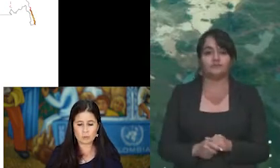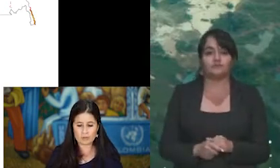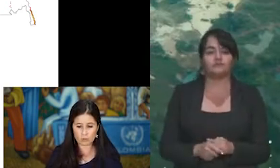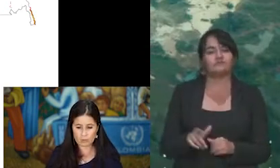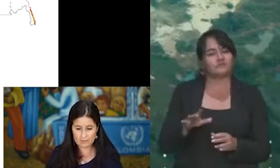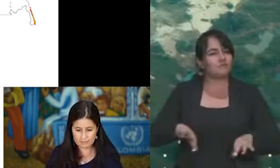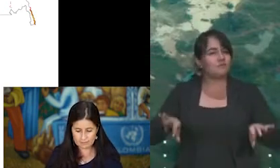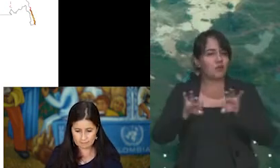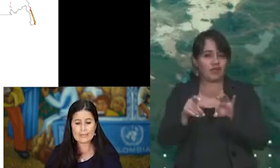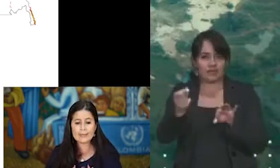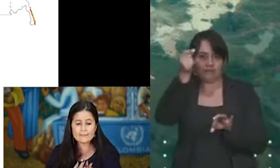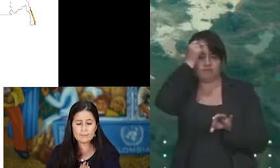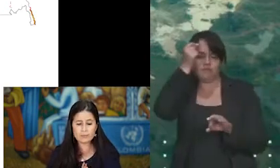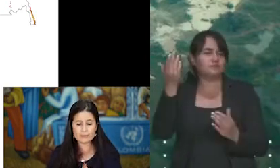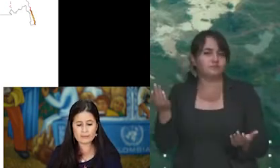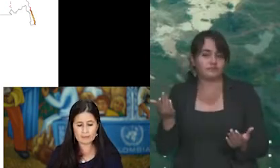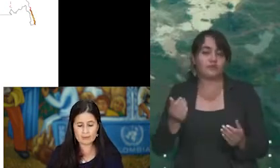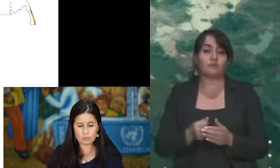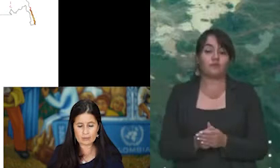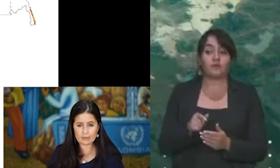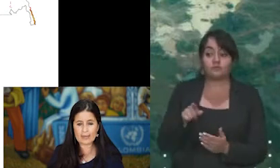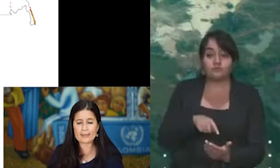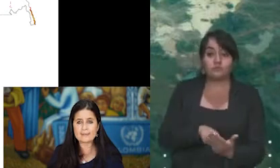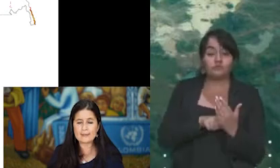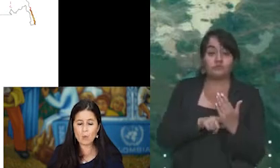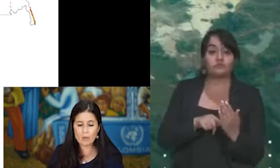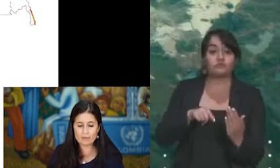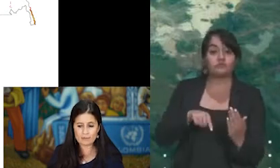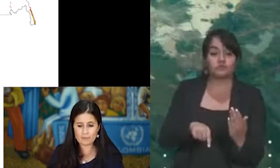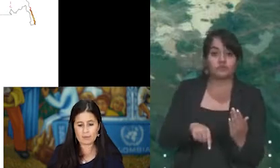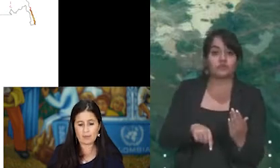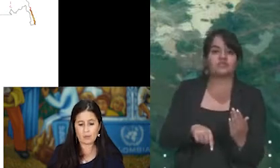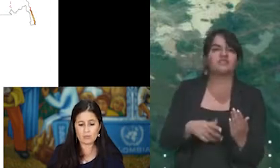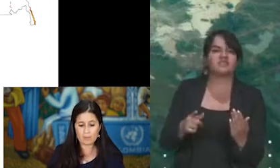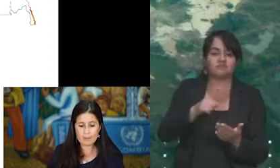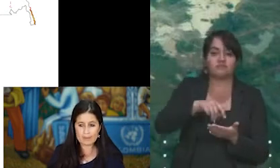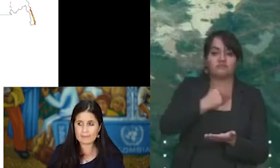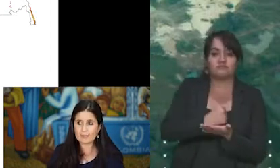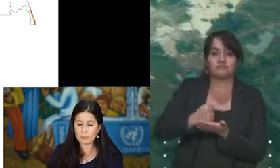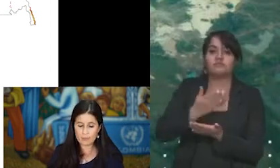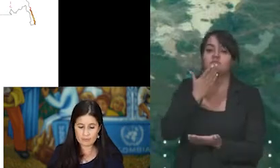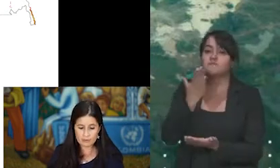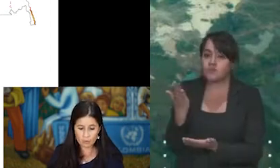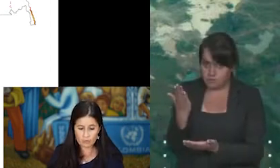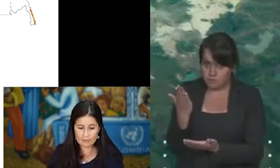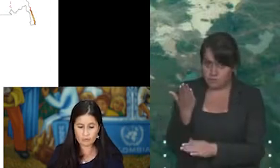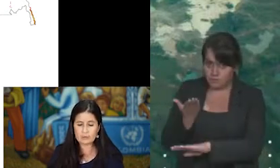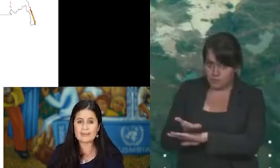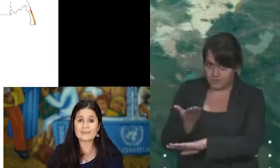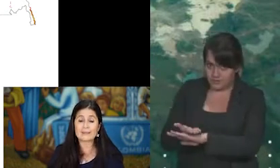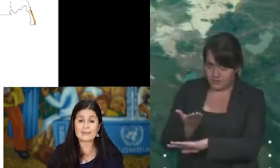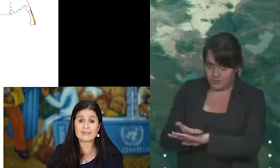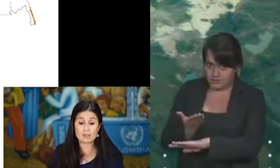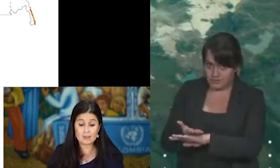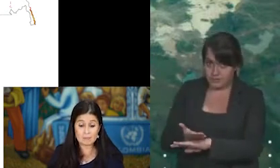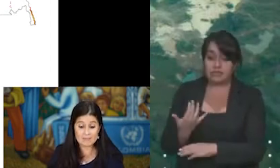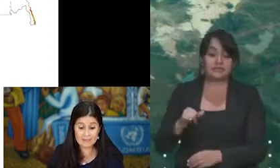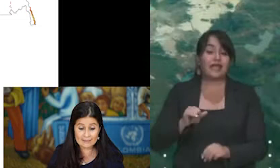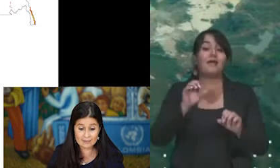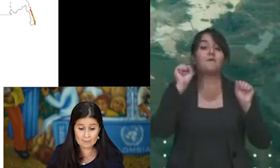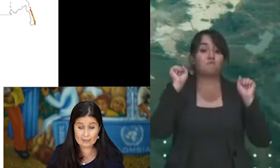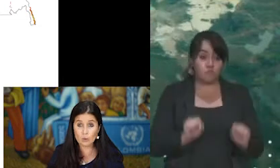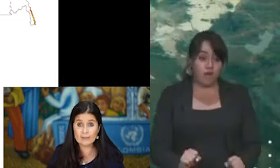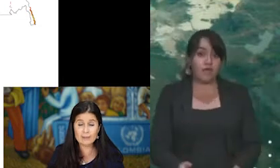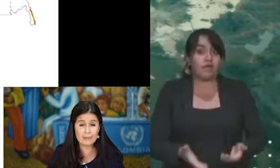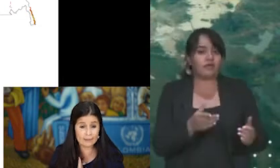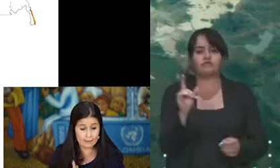exploitation. And here it's important to mention that we find here contemplated contract proposals, areas of special reserves, not the